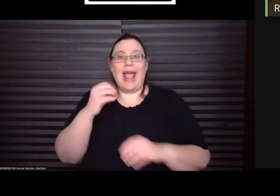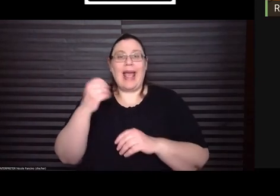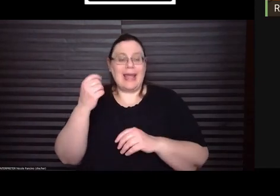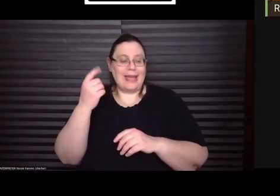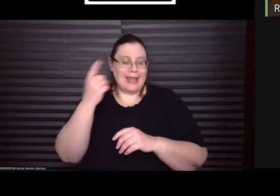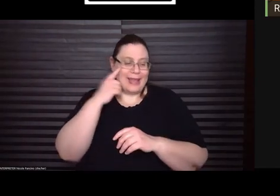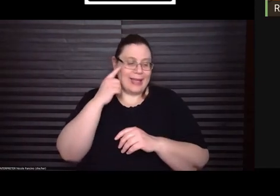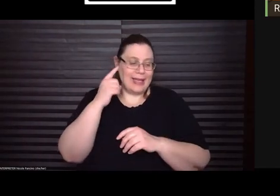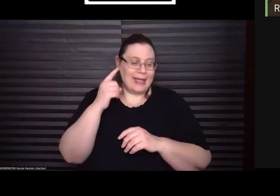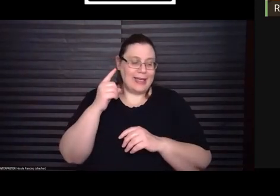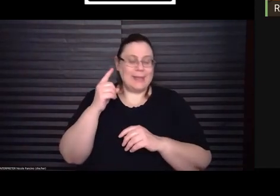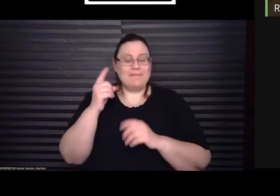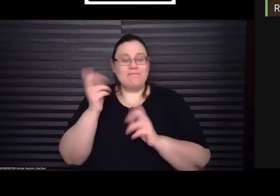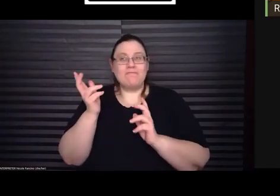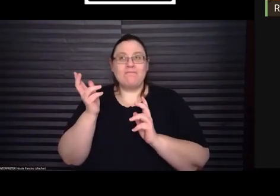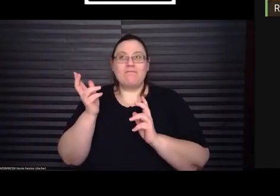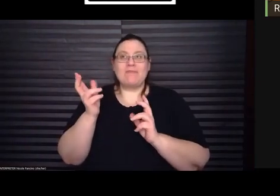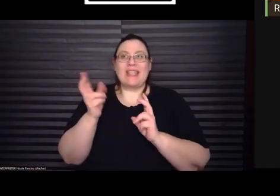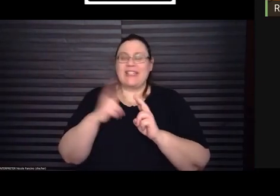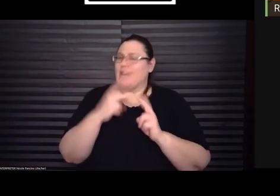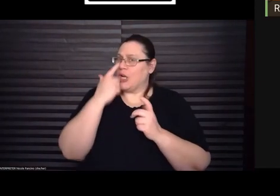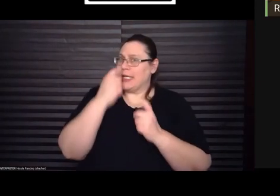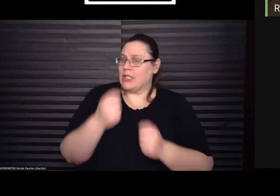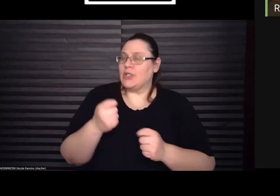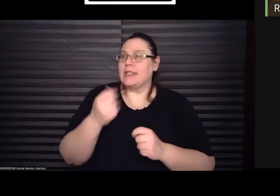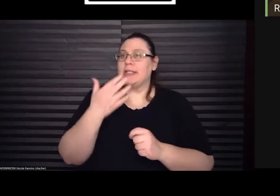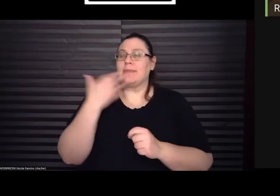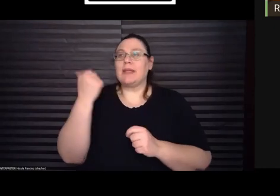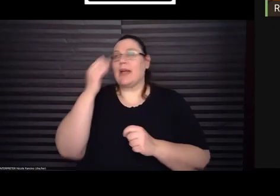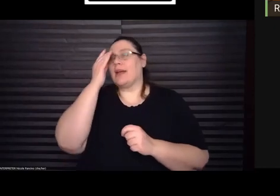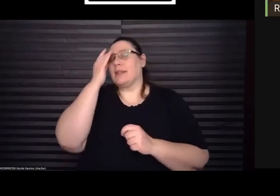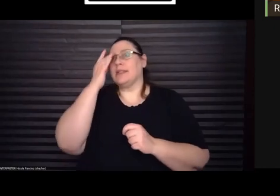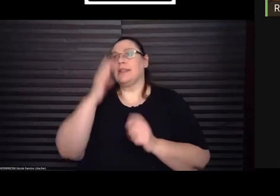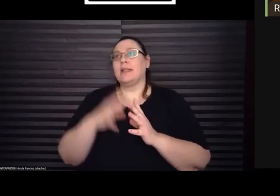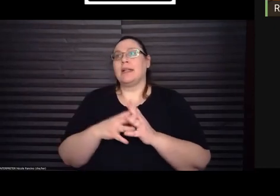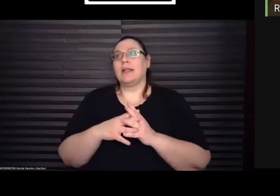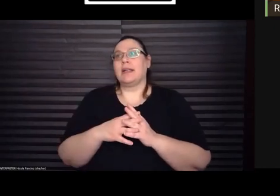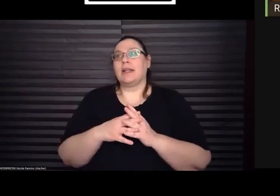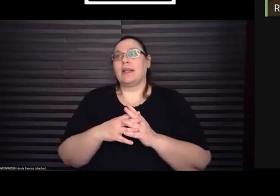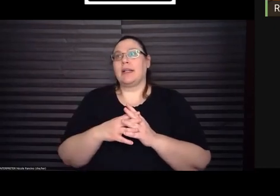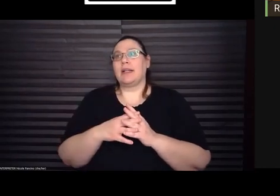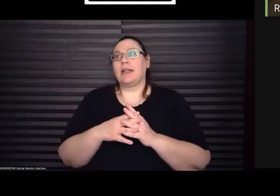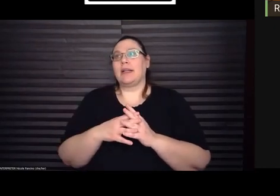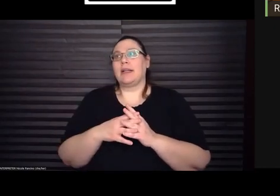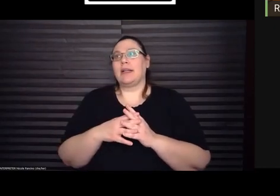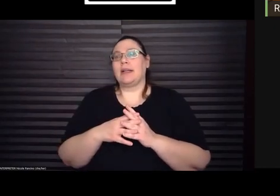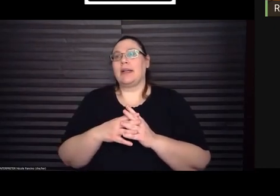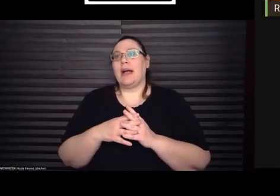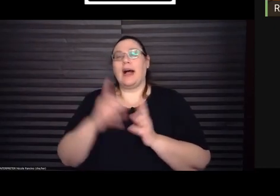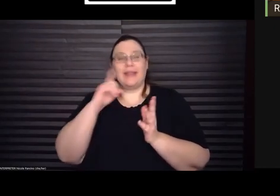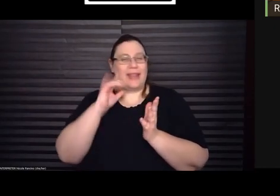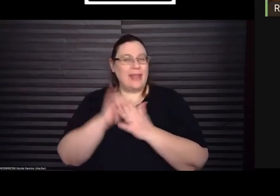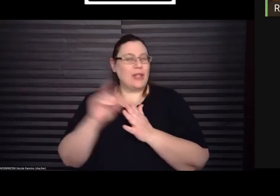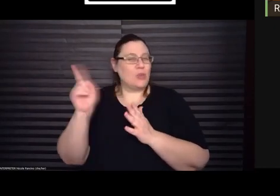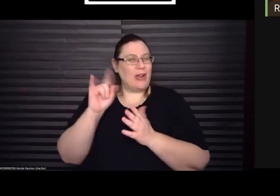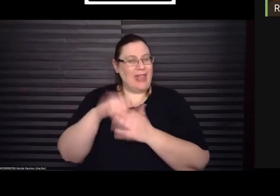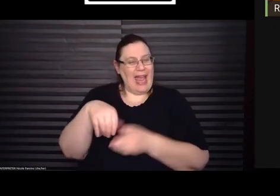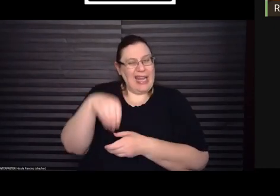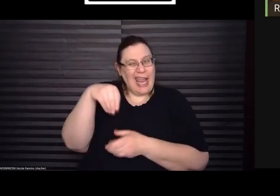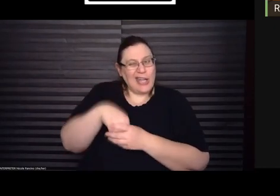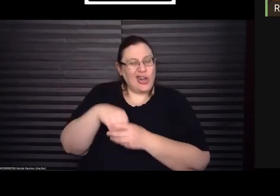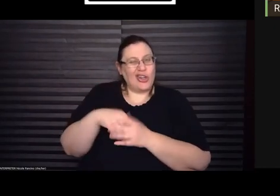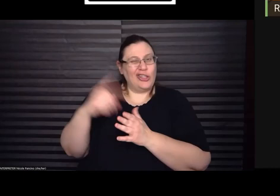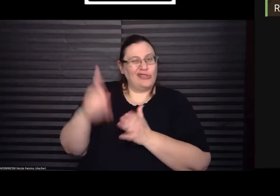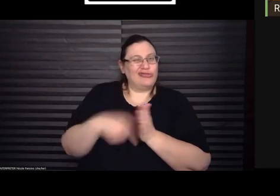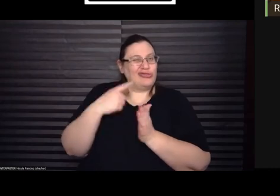think, you know, it's very interesting because I think that's where the, you know, those